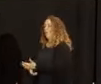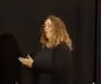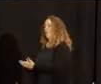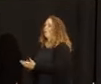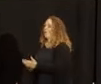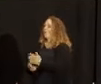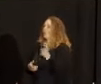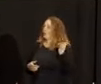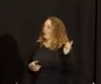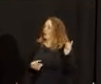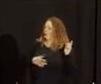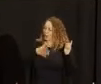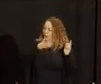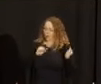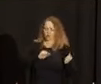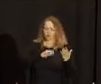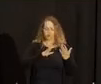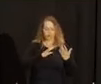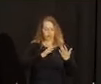she was confronted with